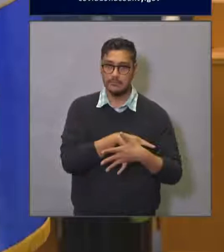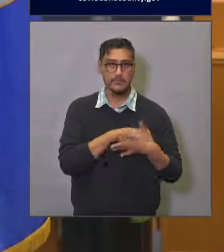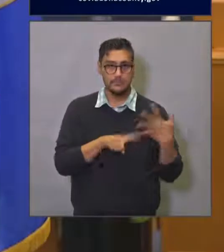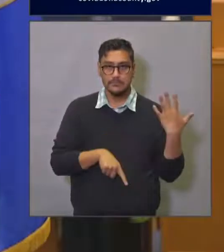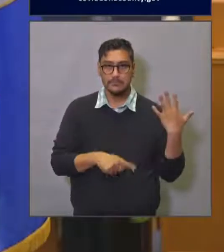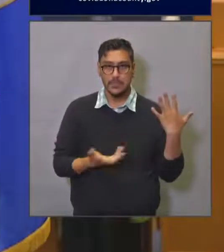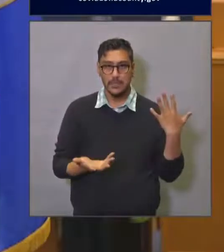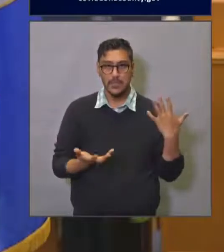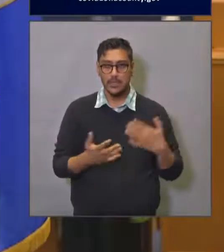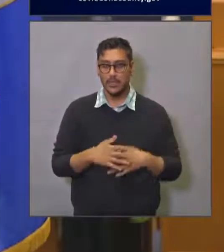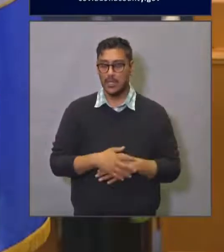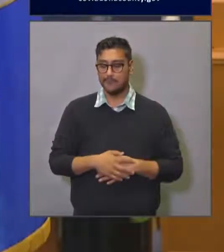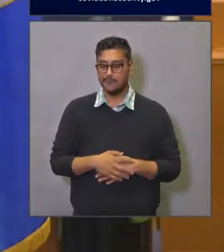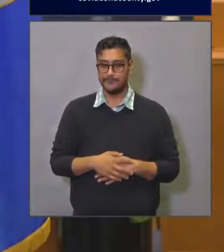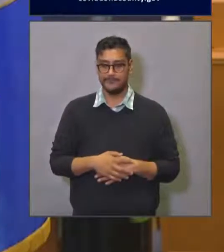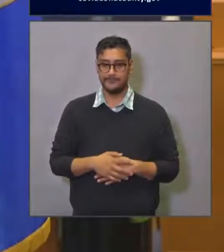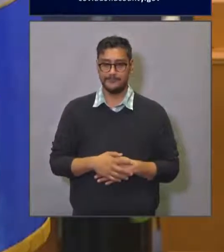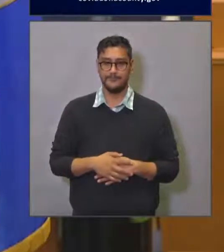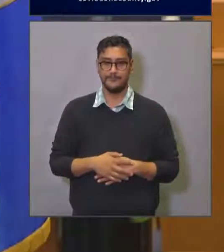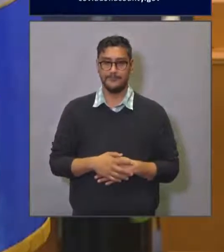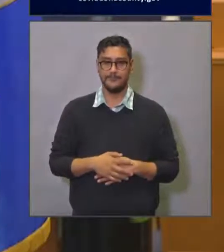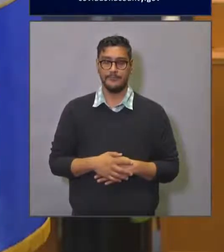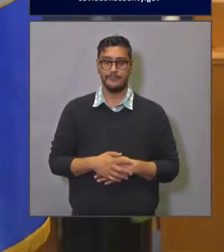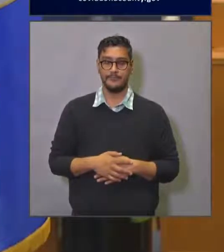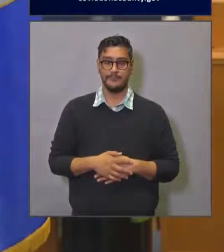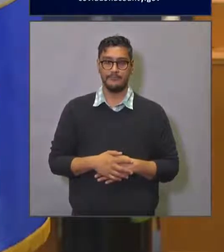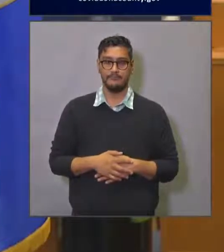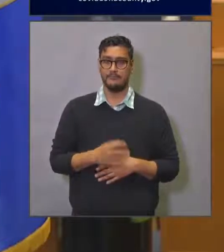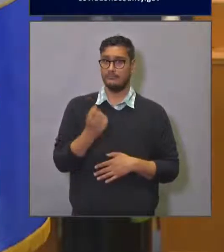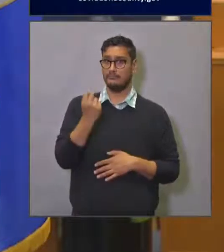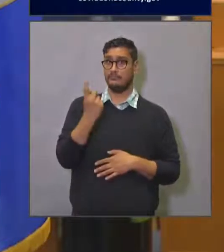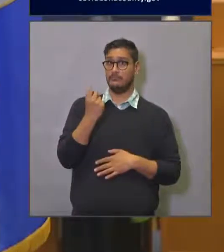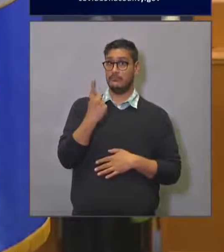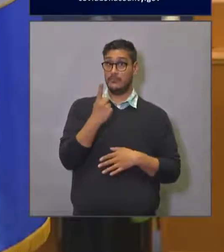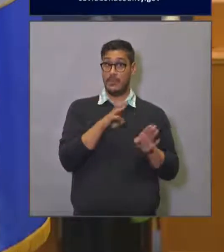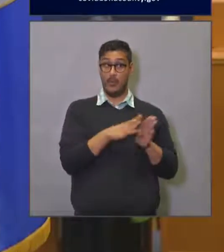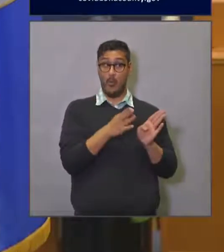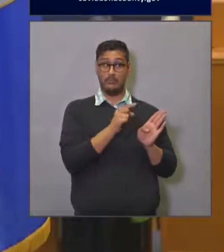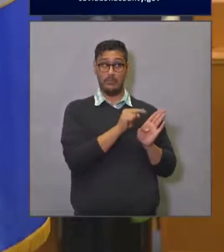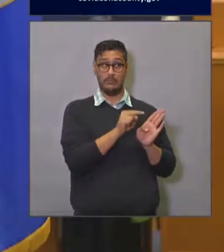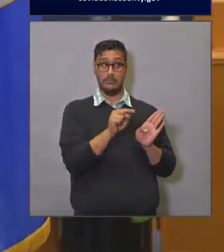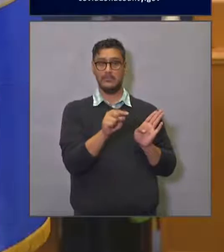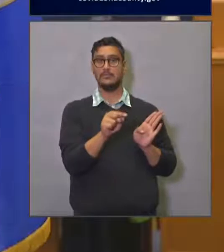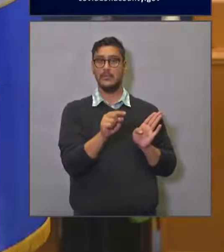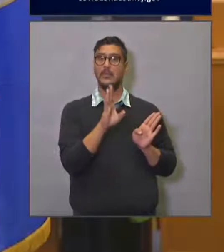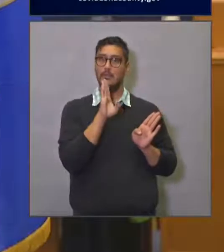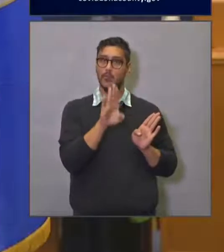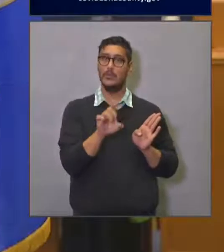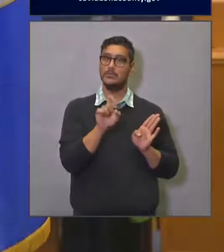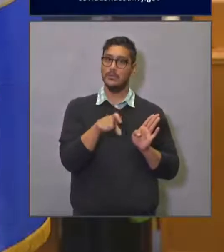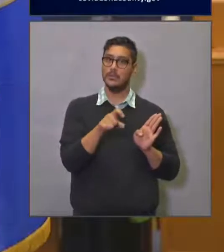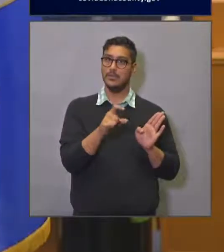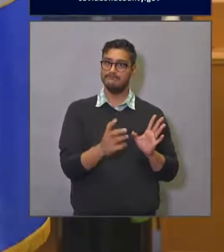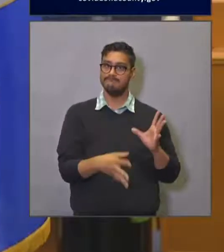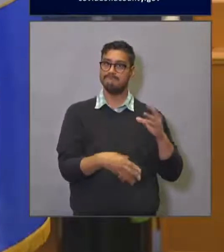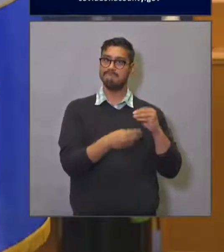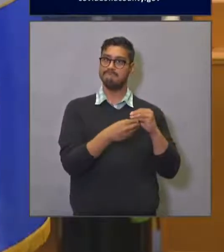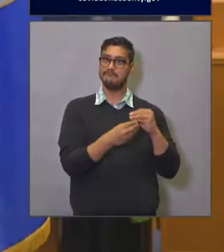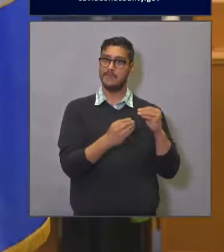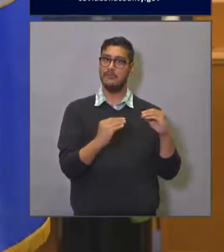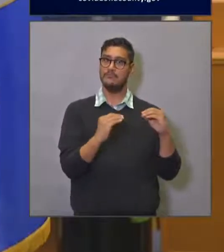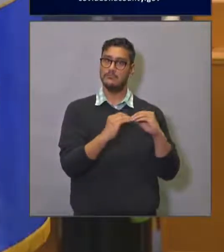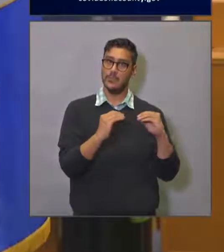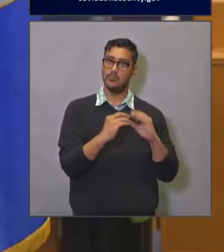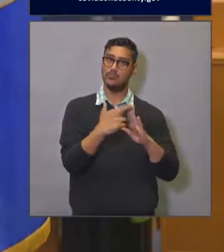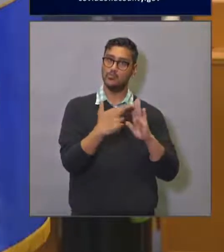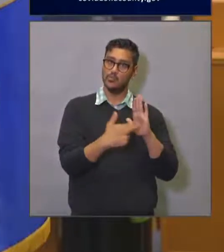of course, we will need to rewrite our guidance so that those services can, in fact, open indoors.